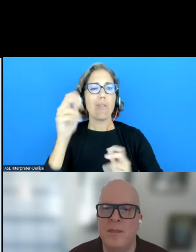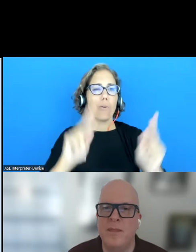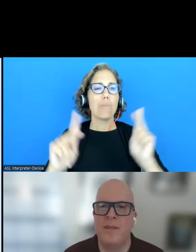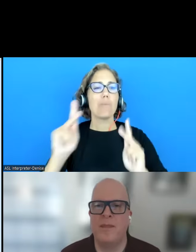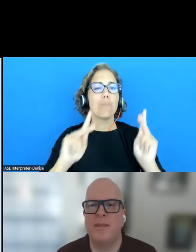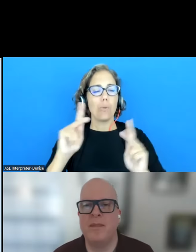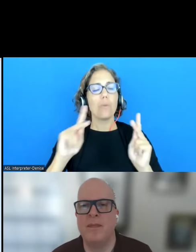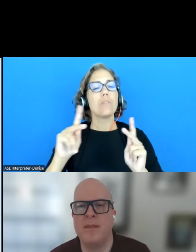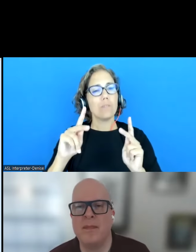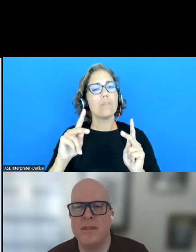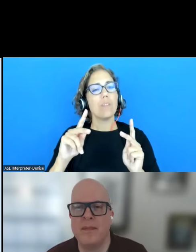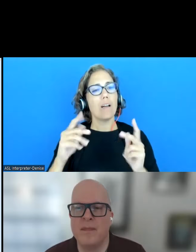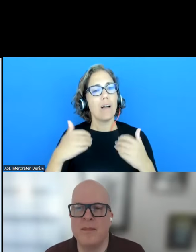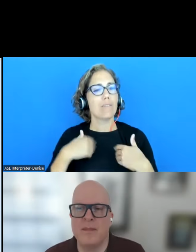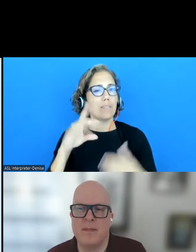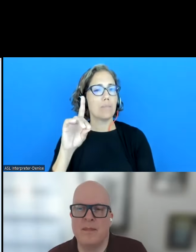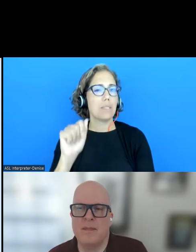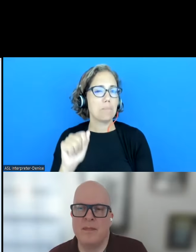disabled community.